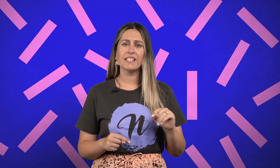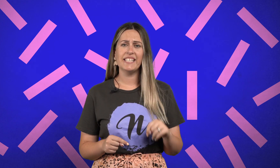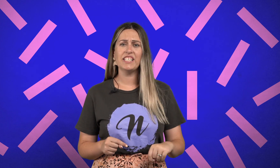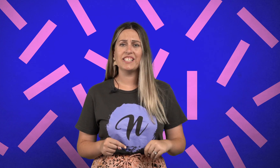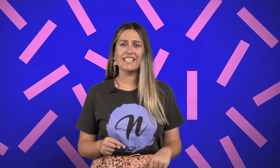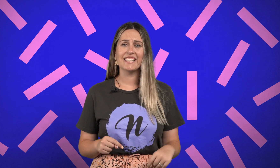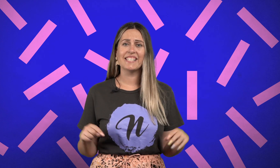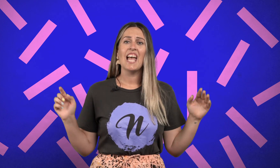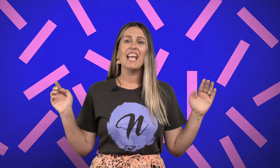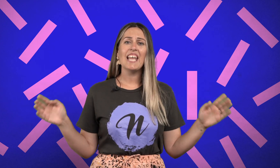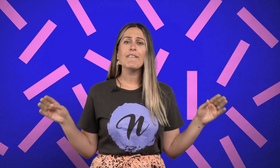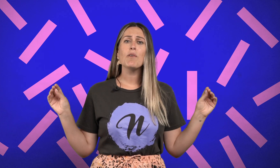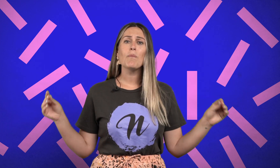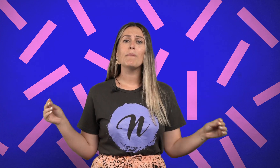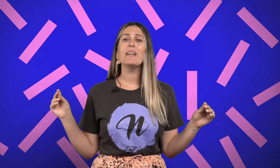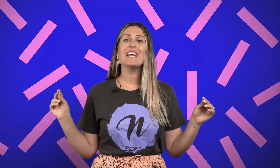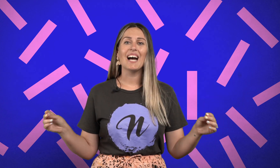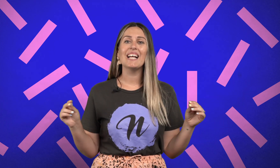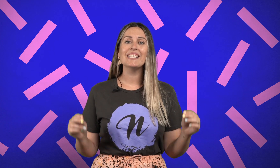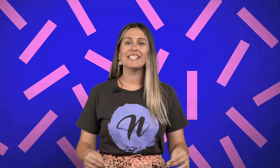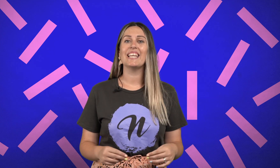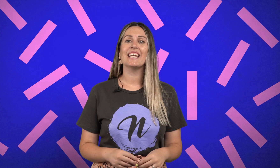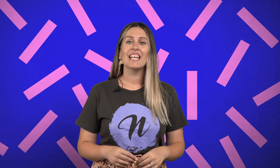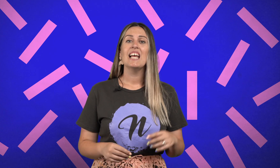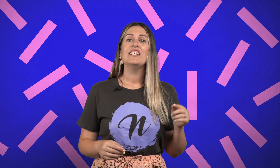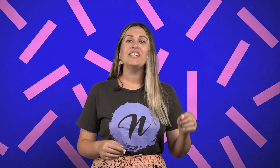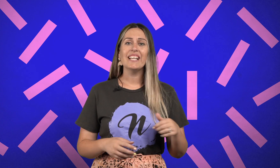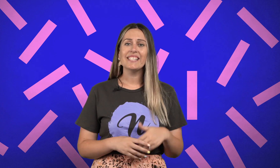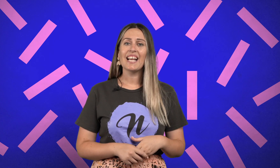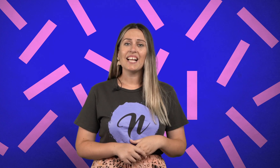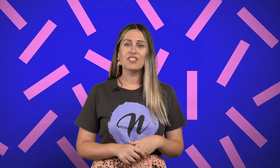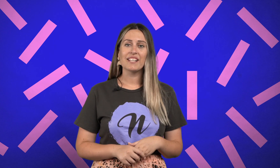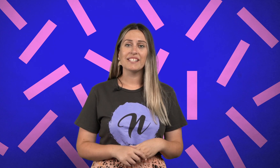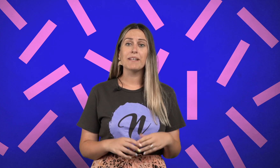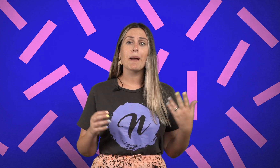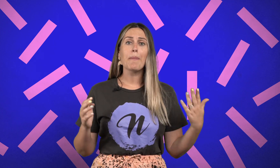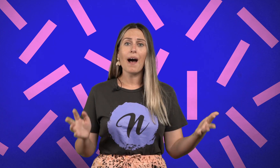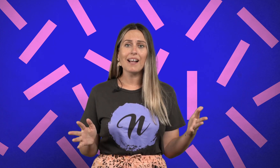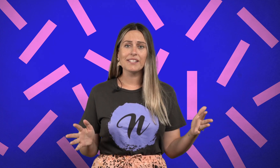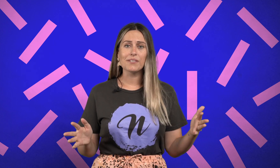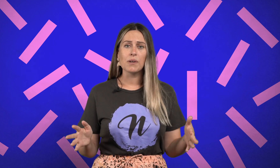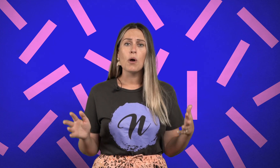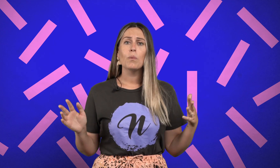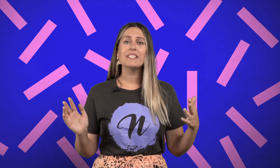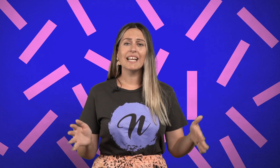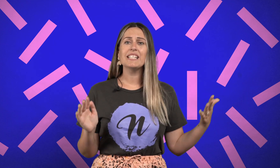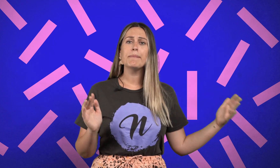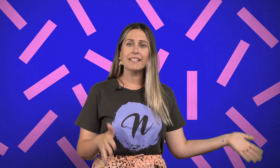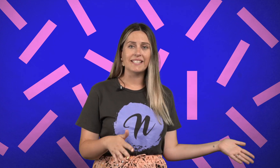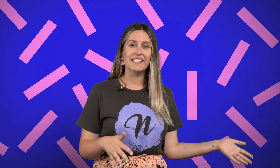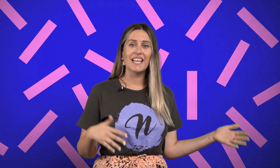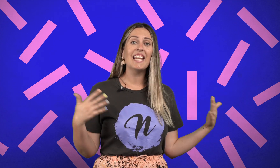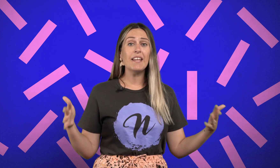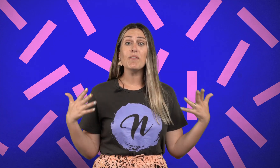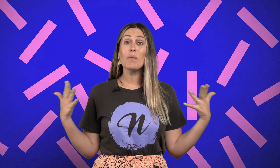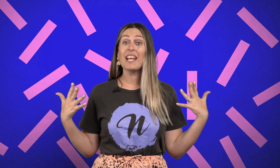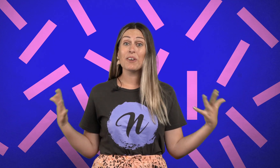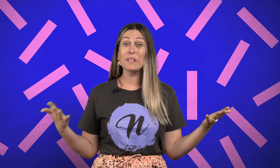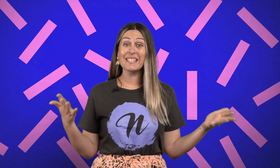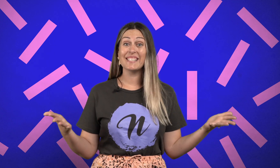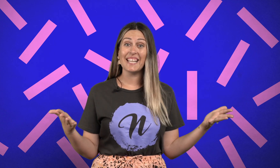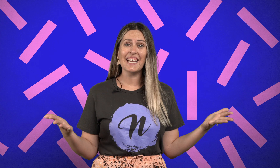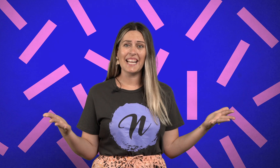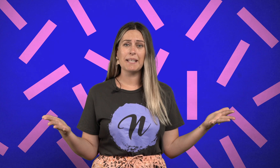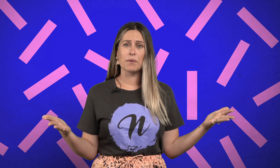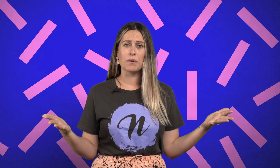means trusting Jesus even when we can't see it. Just like I trusted my parcel would get to my sister even when